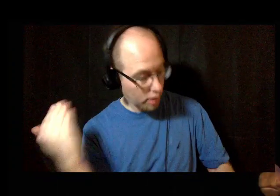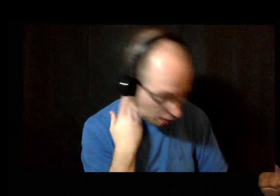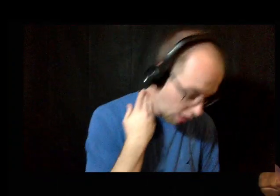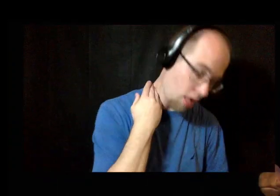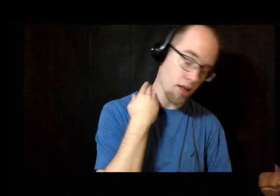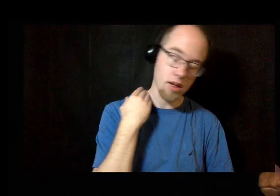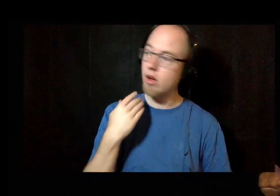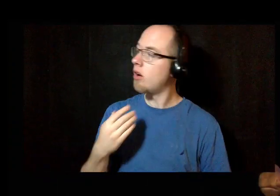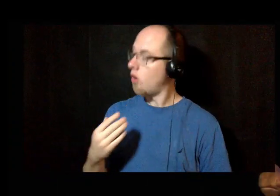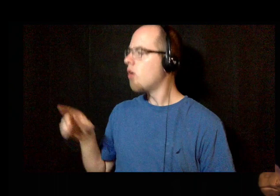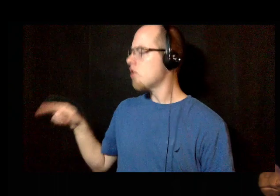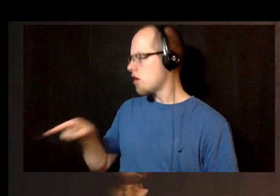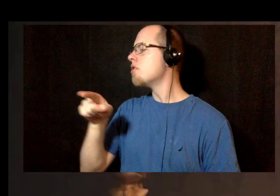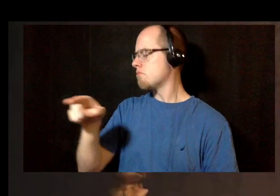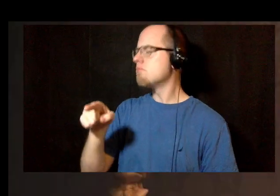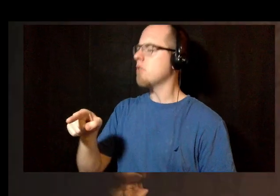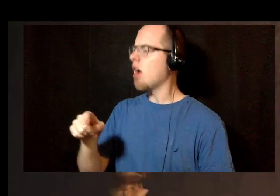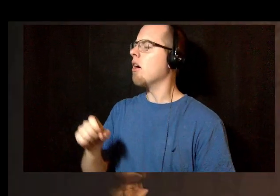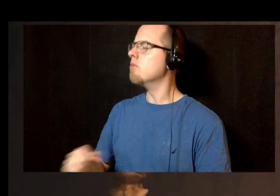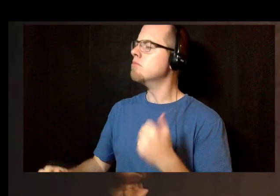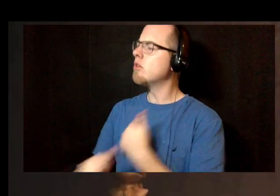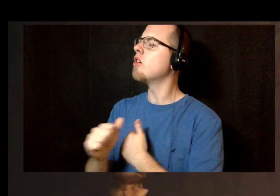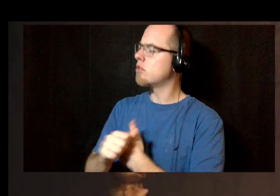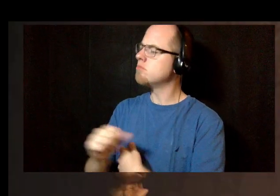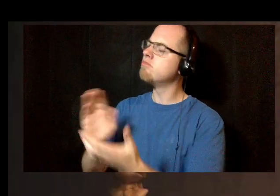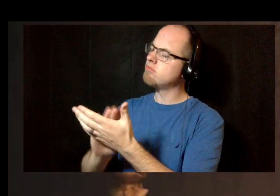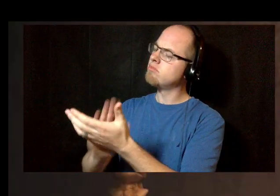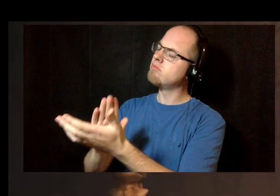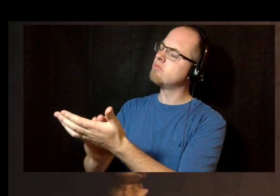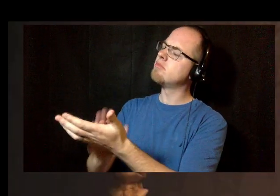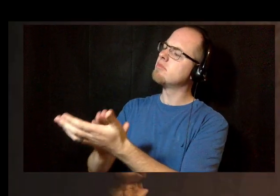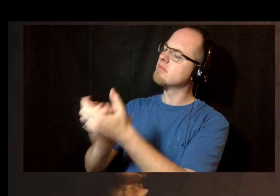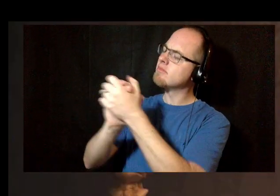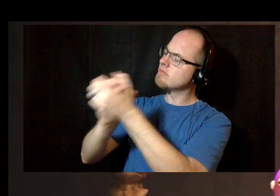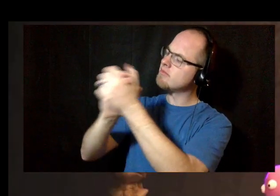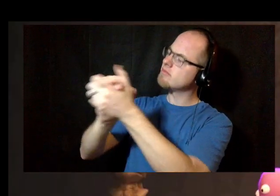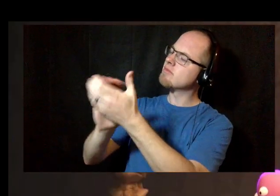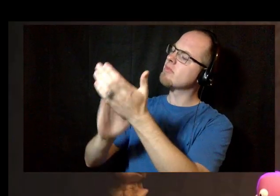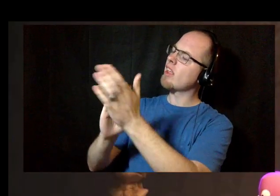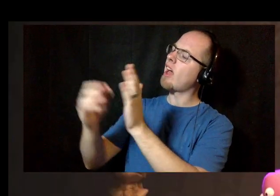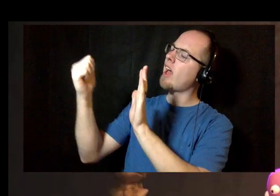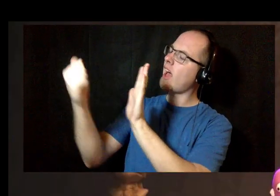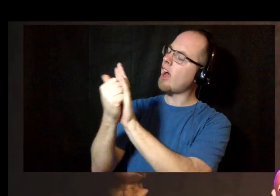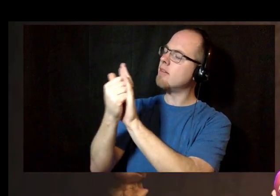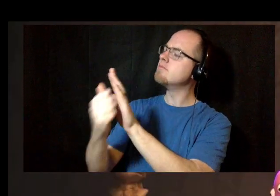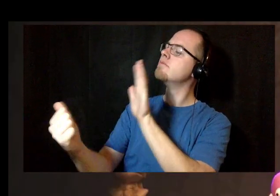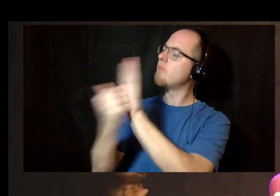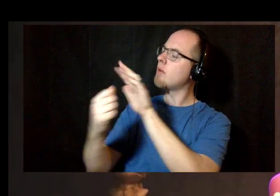It was that one, Gareth. Well done. A+, matey. A+ for you.